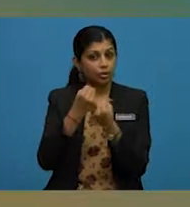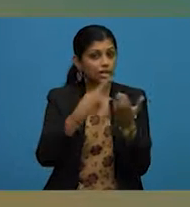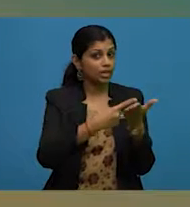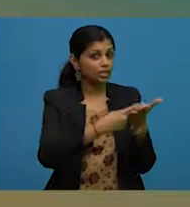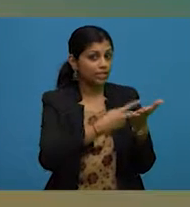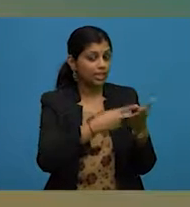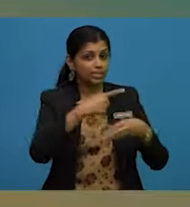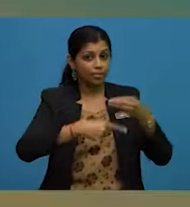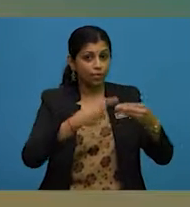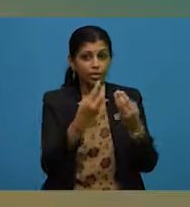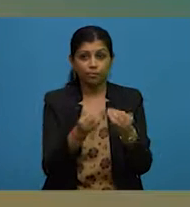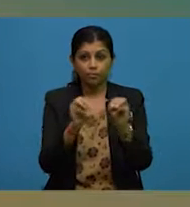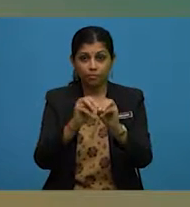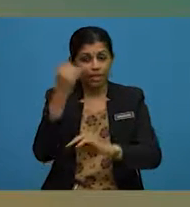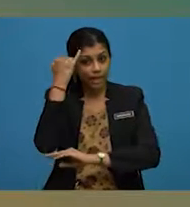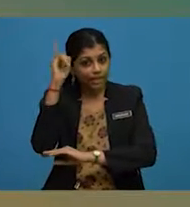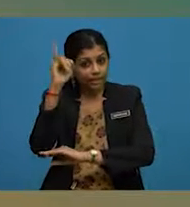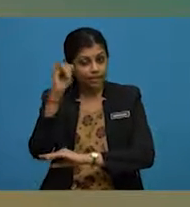main idea.